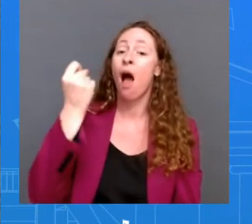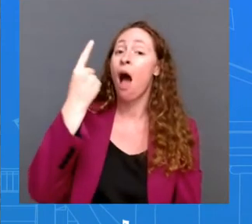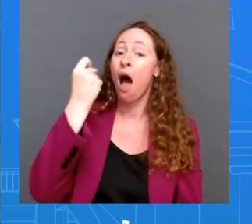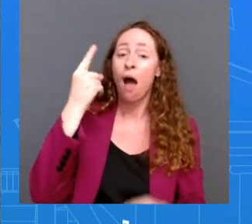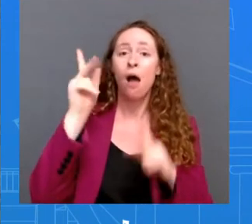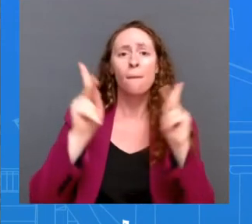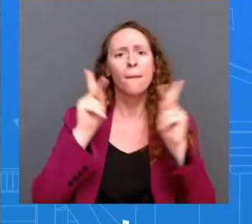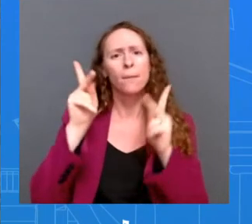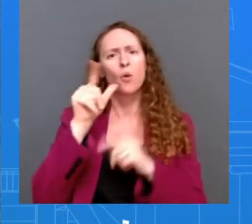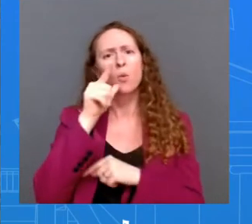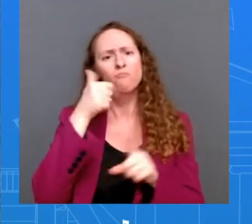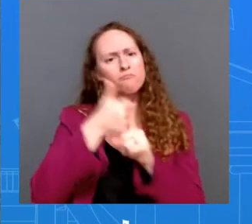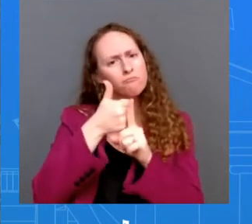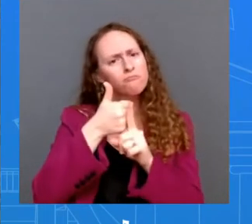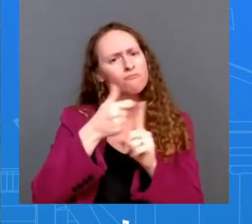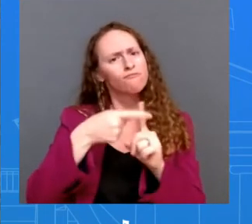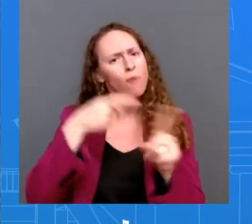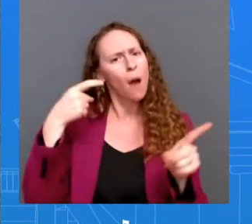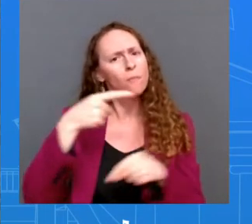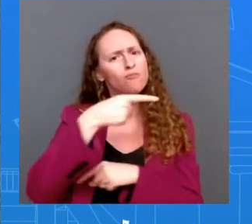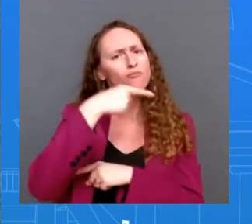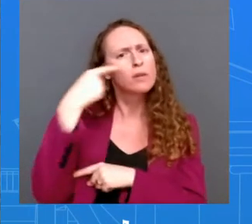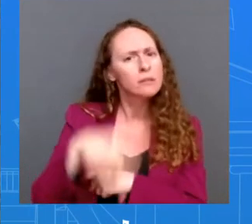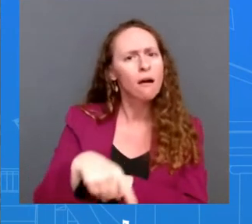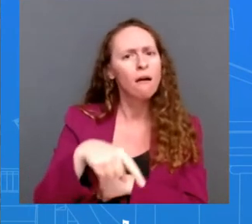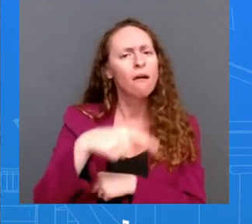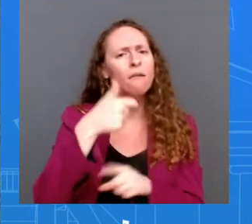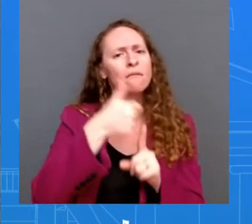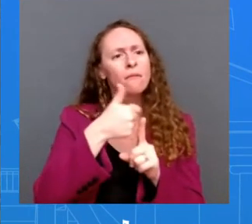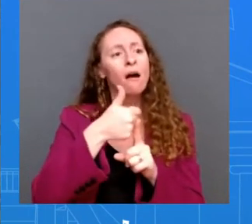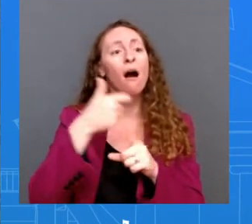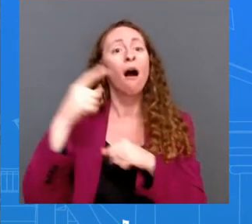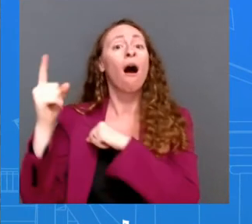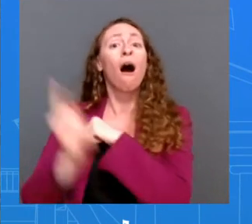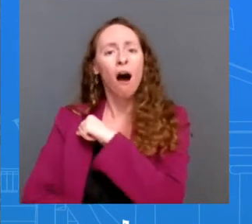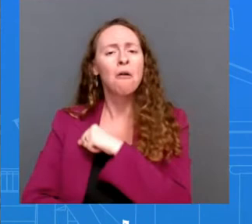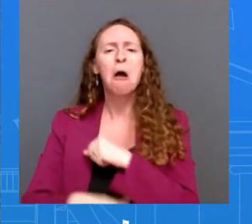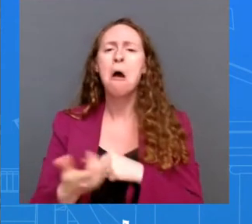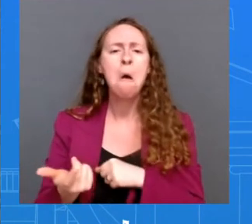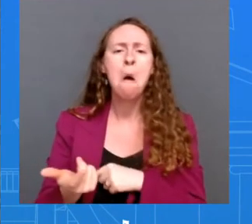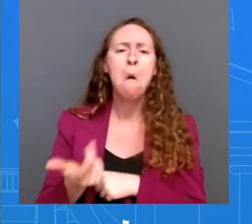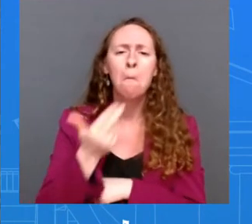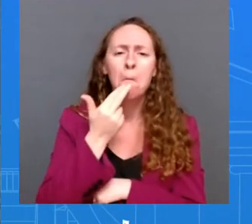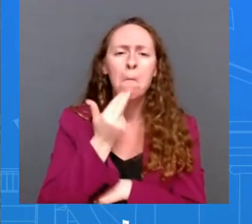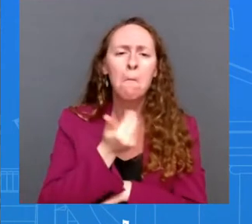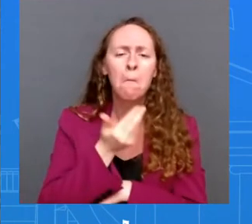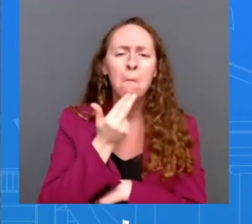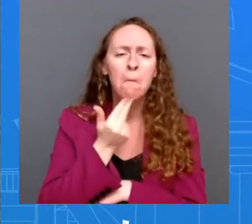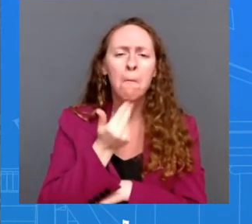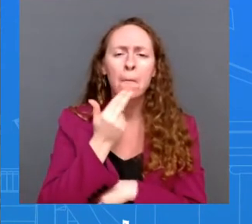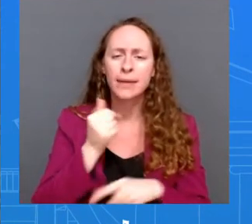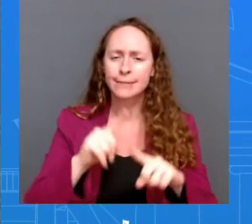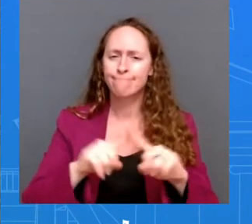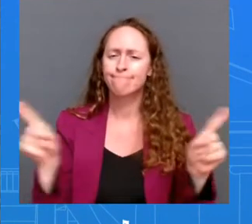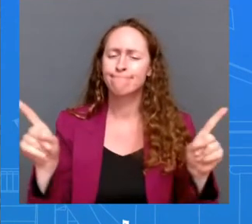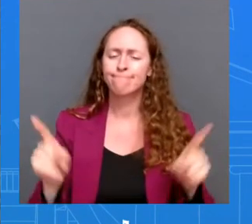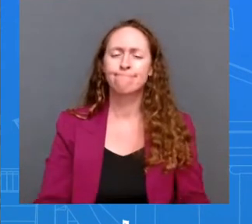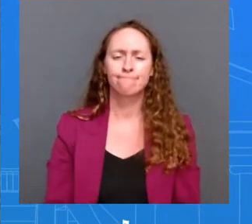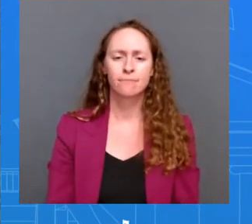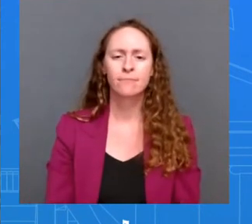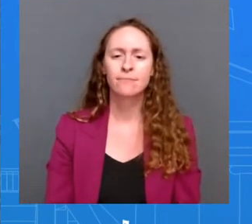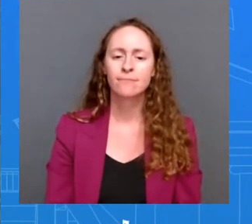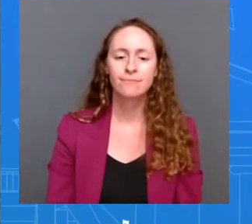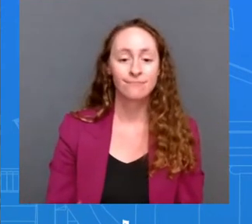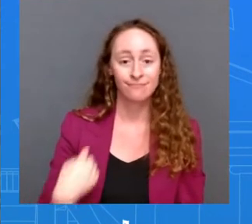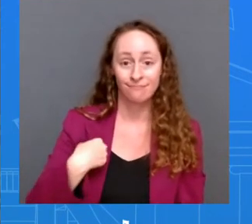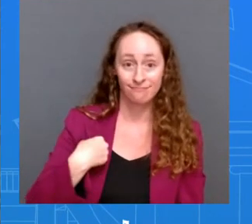tends to be the case there. So I wish I could get inside the judge's head. I can't do it, so I can't define why he